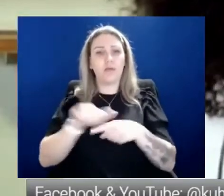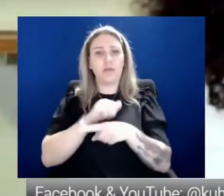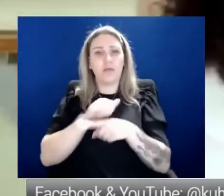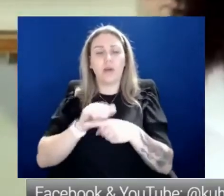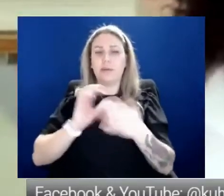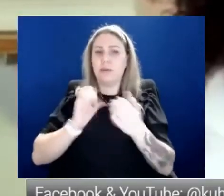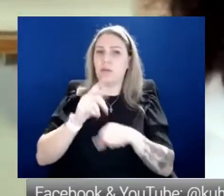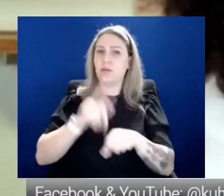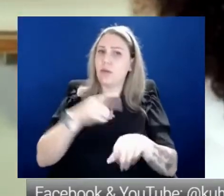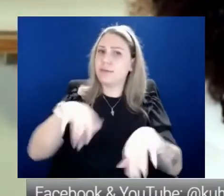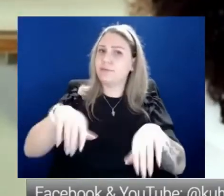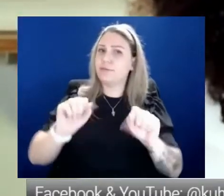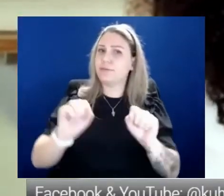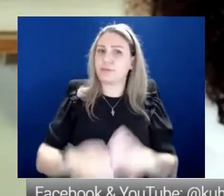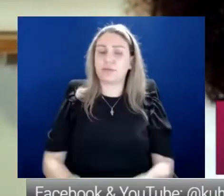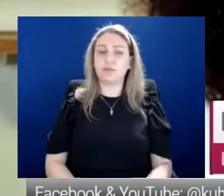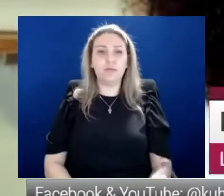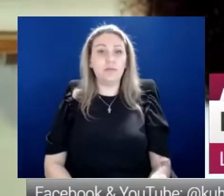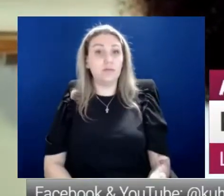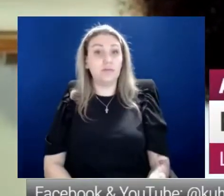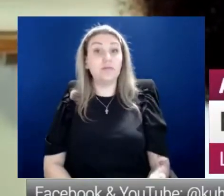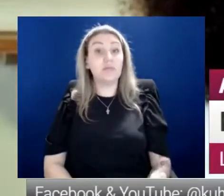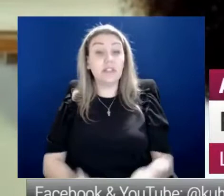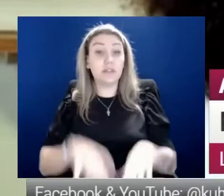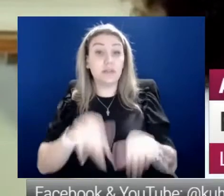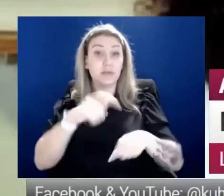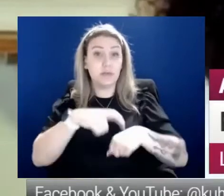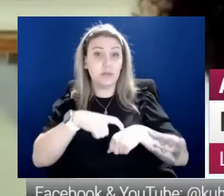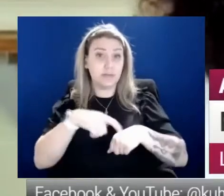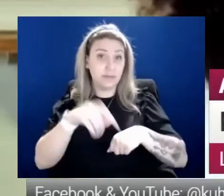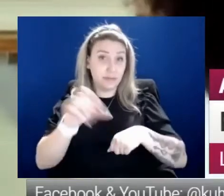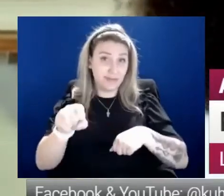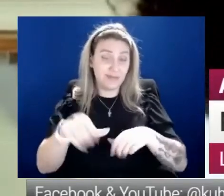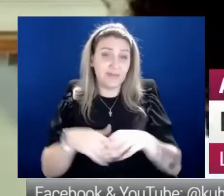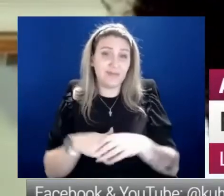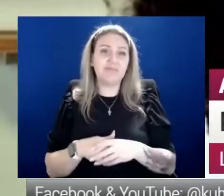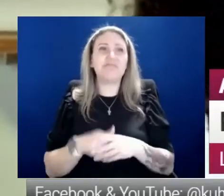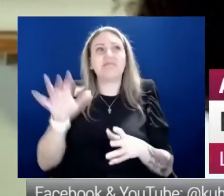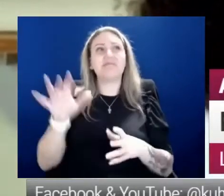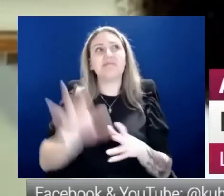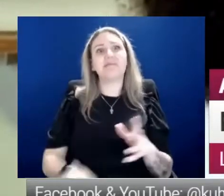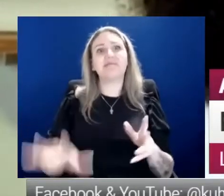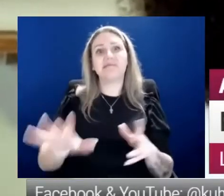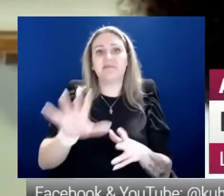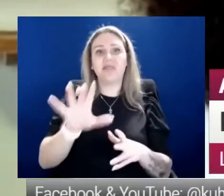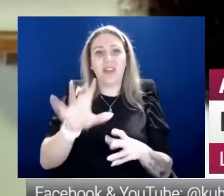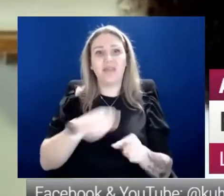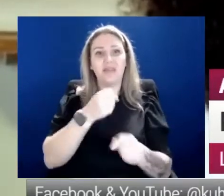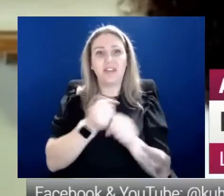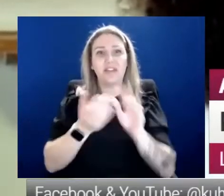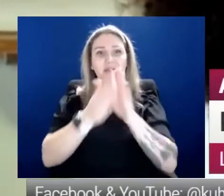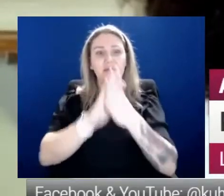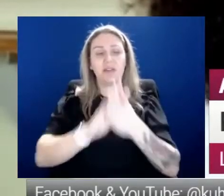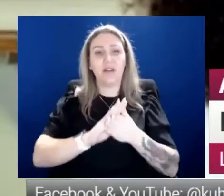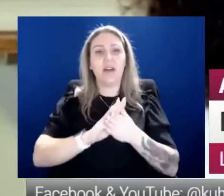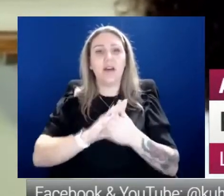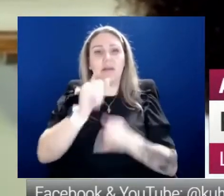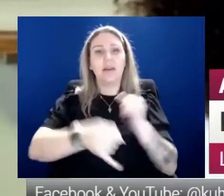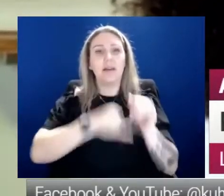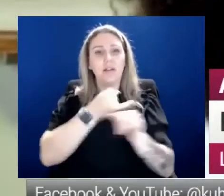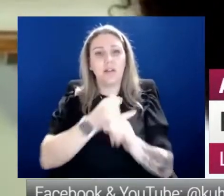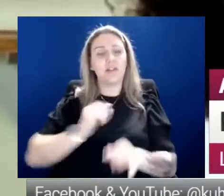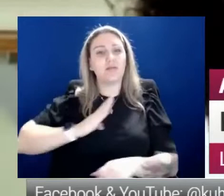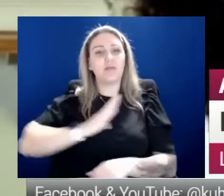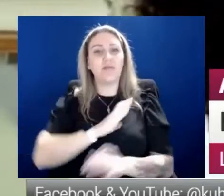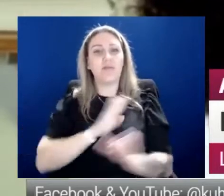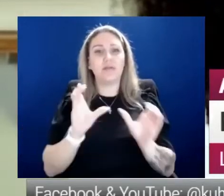Good question. So it definitely took time. It takes about 5 years to become an international board certified lactation